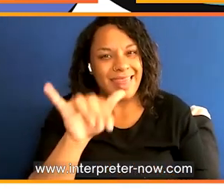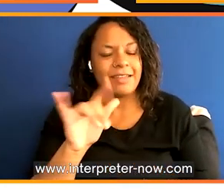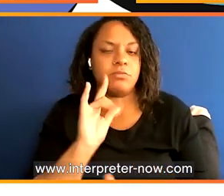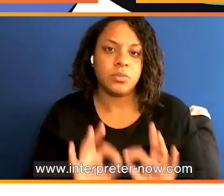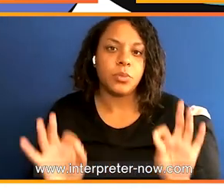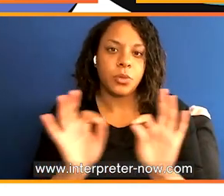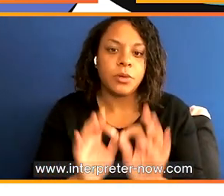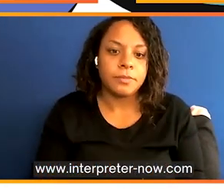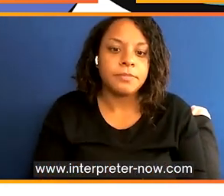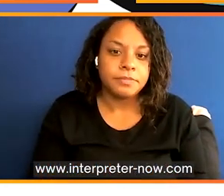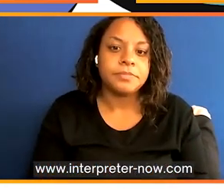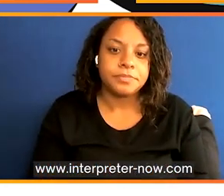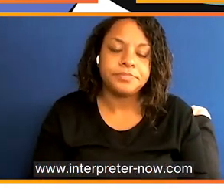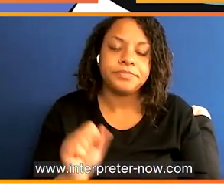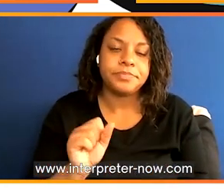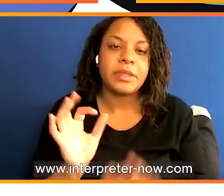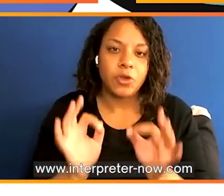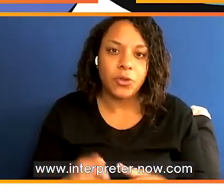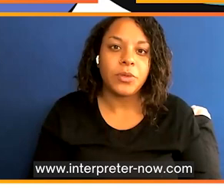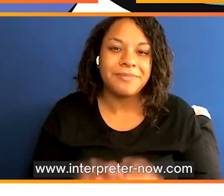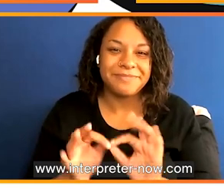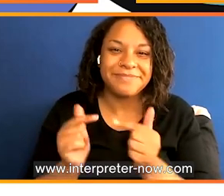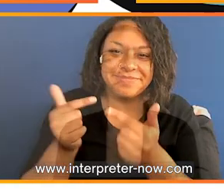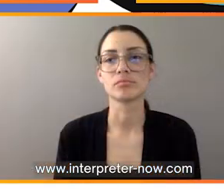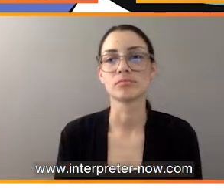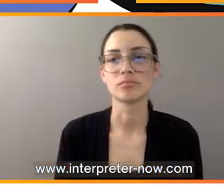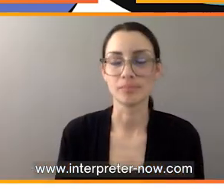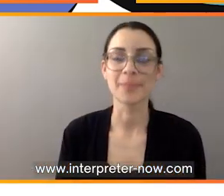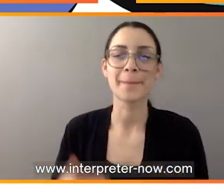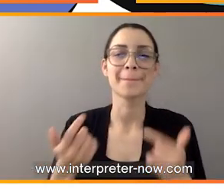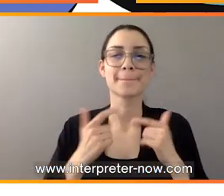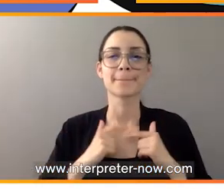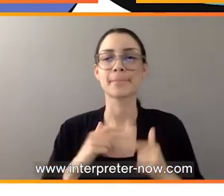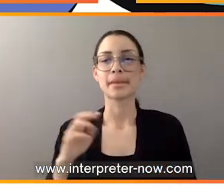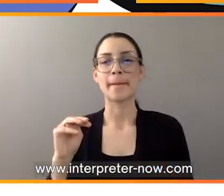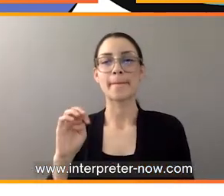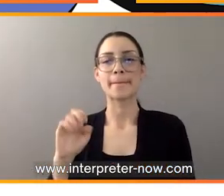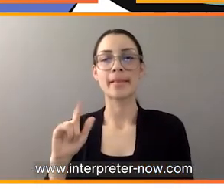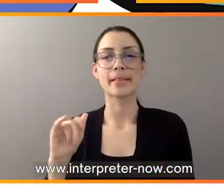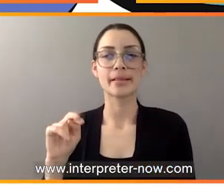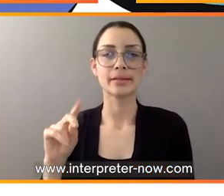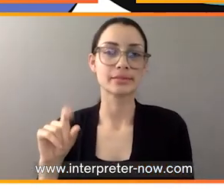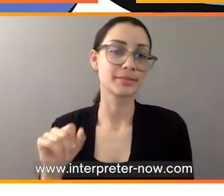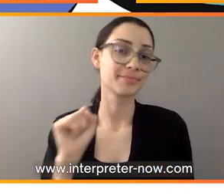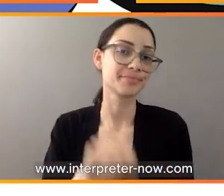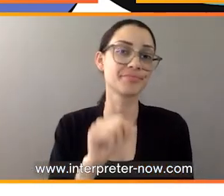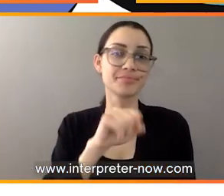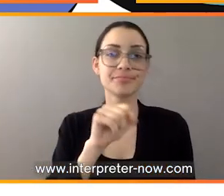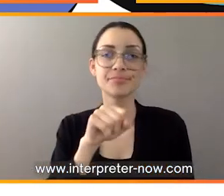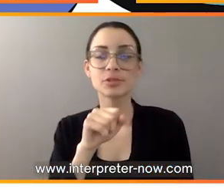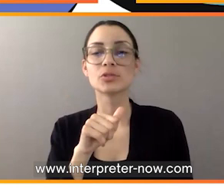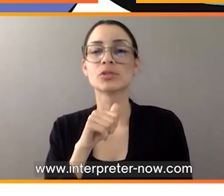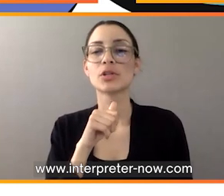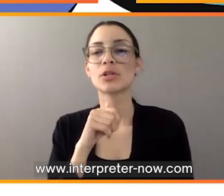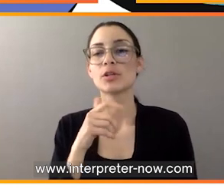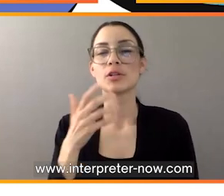of accountability. Right. I think that's really important. Yeah, yeah, absolutely. So it's less about